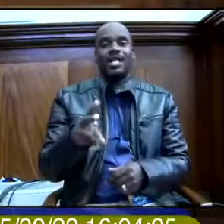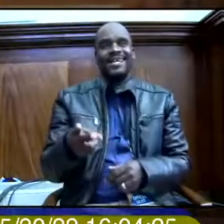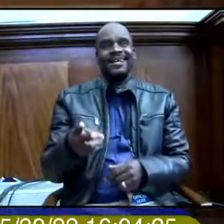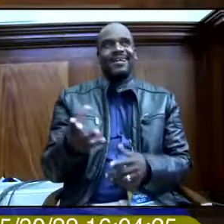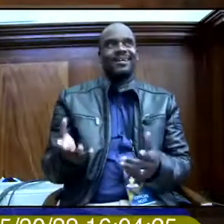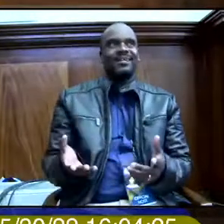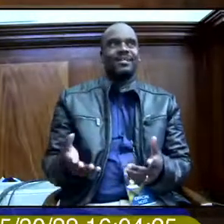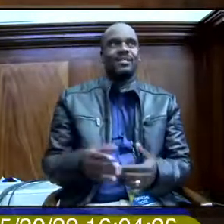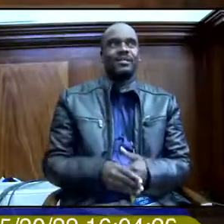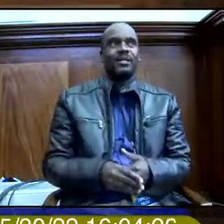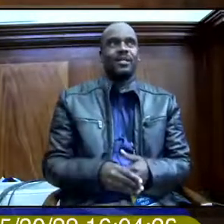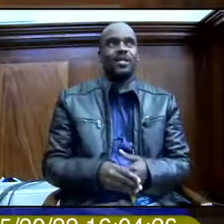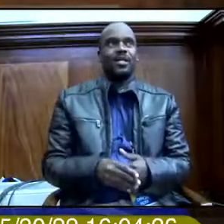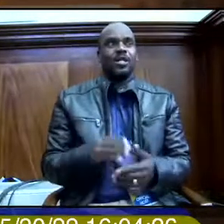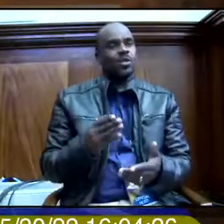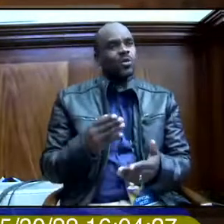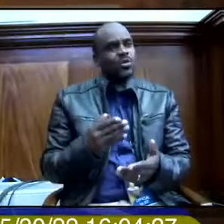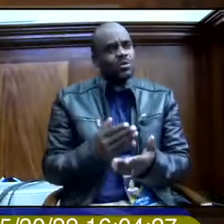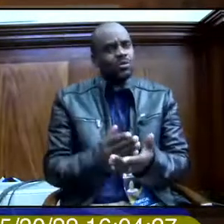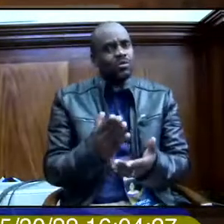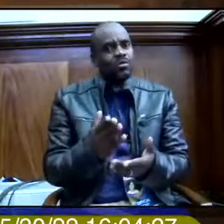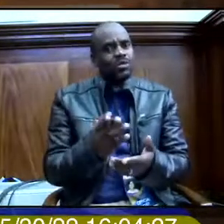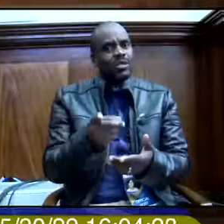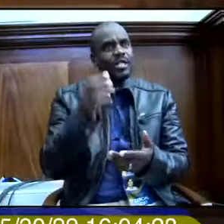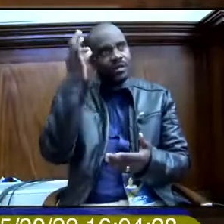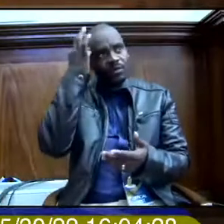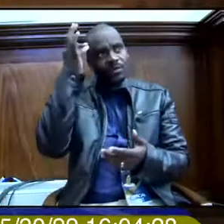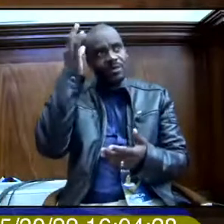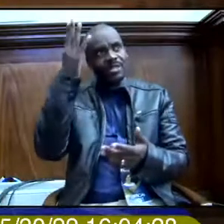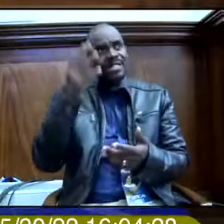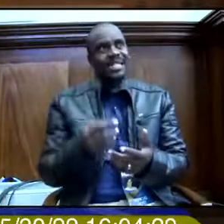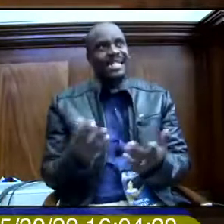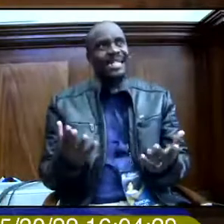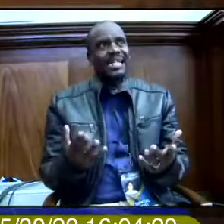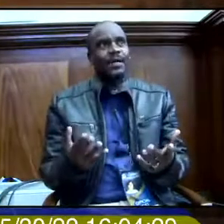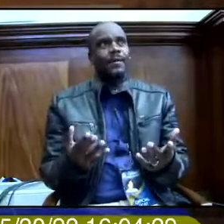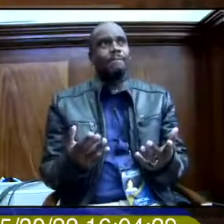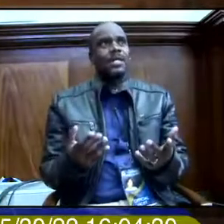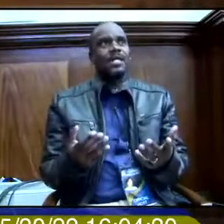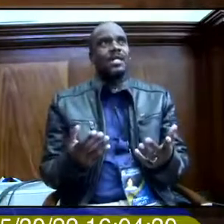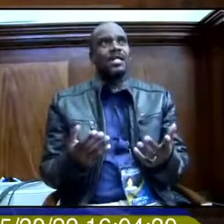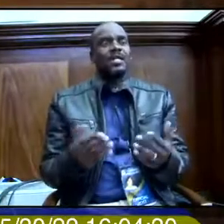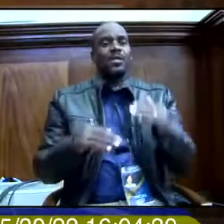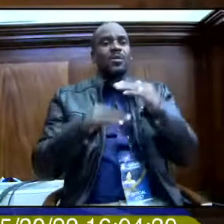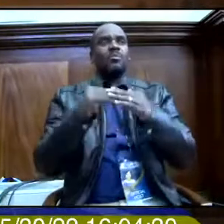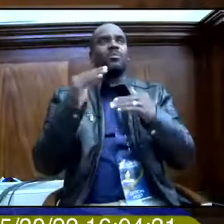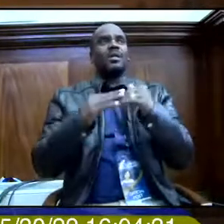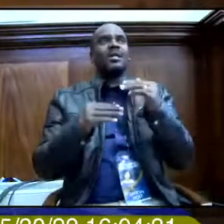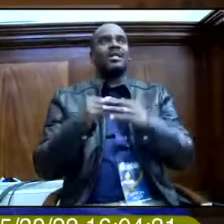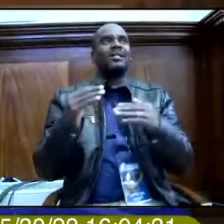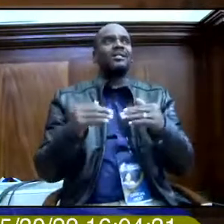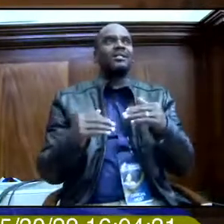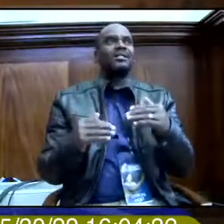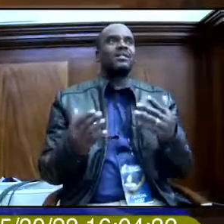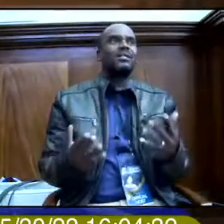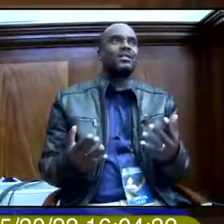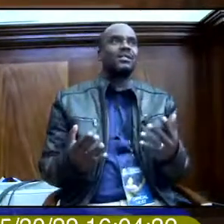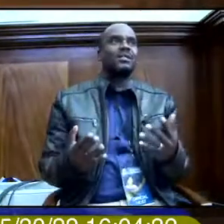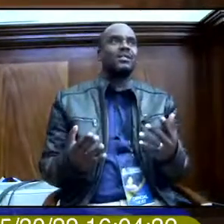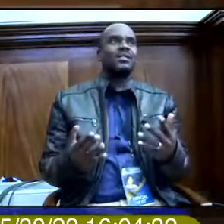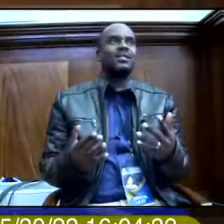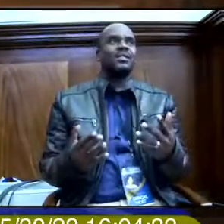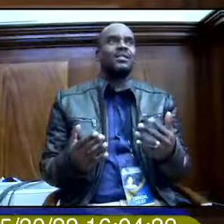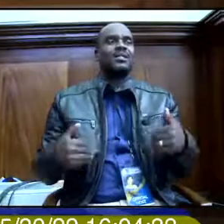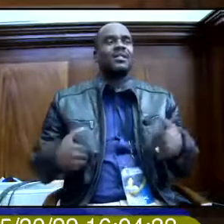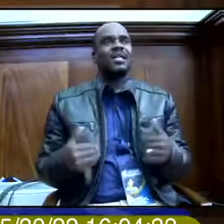agreements on that when shotgun policing guarding of government buildings buildings building maintenance vehicle